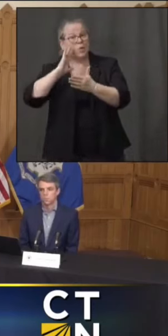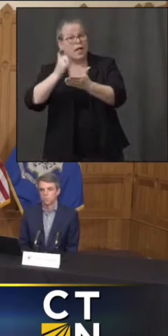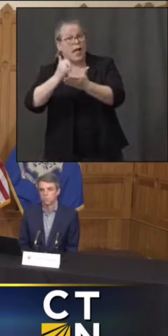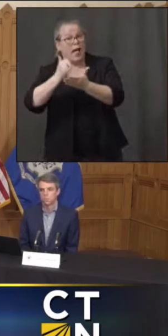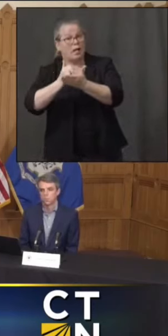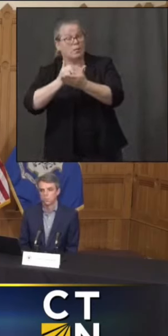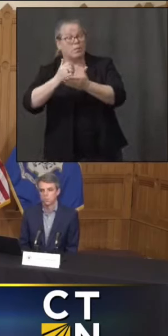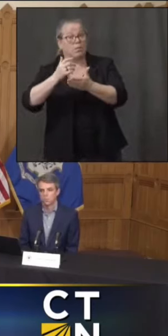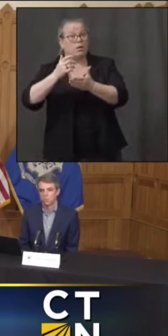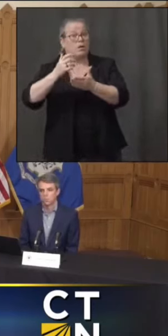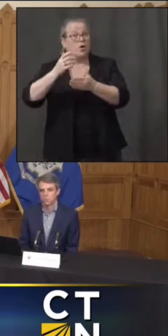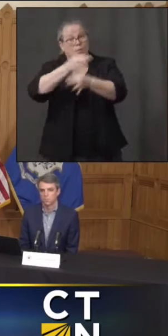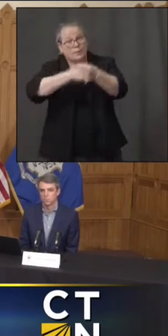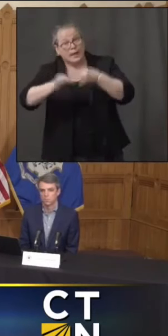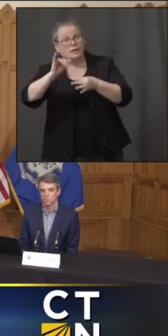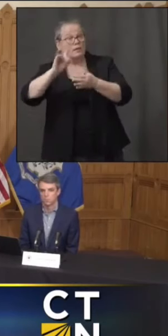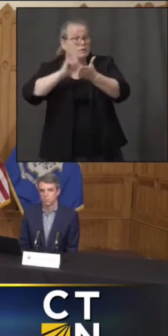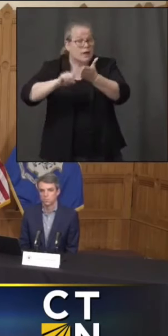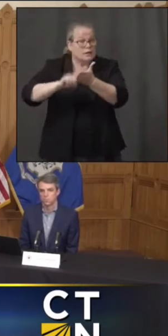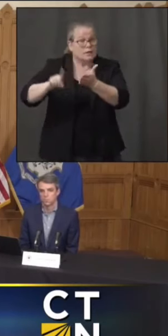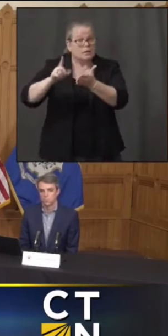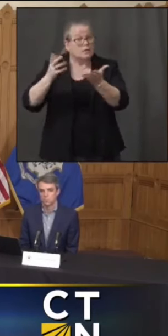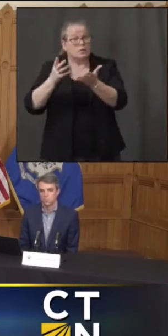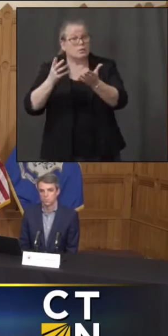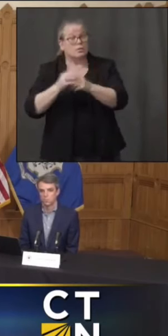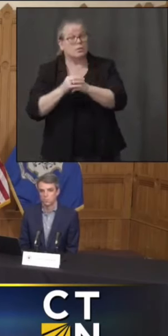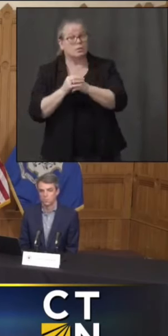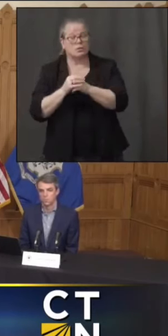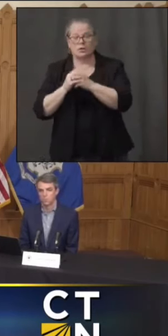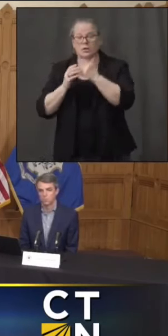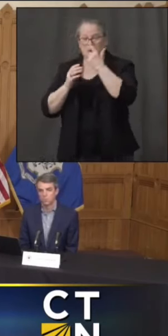Yes, it is expected that